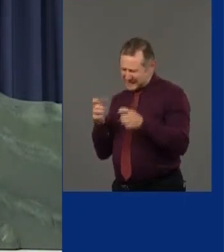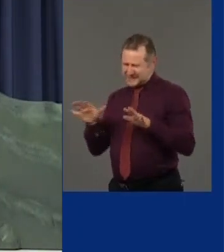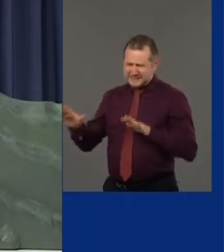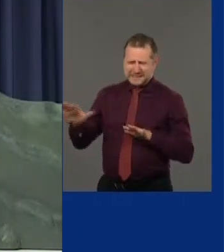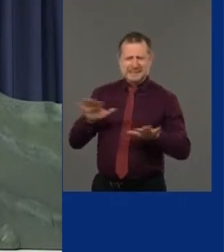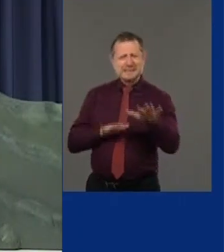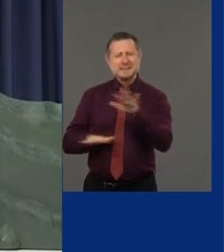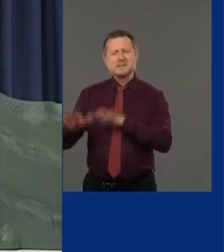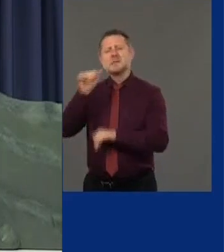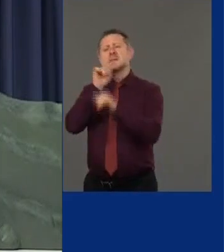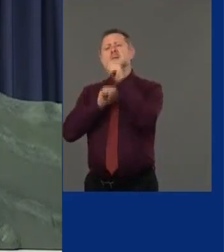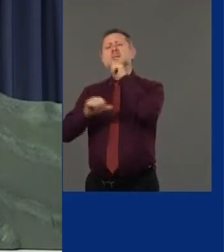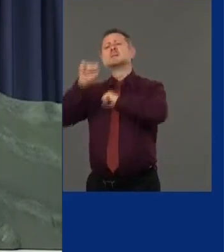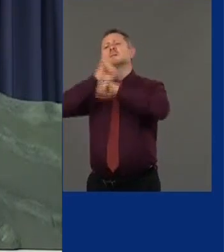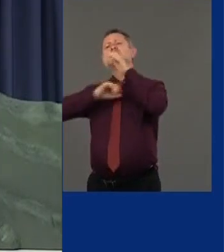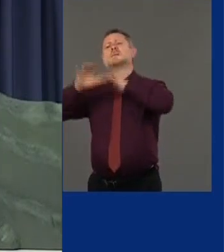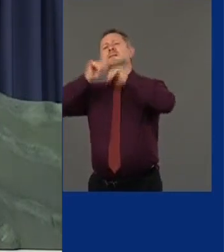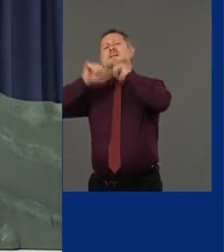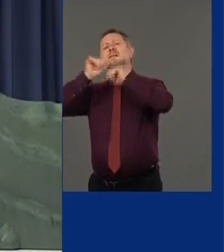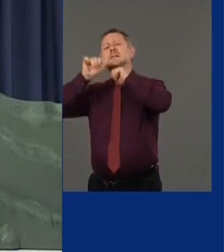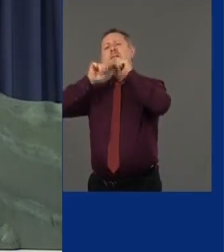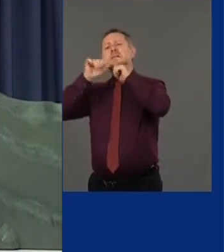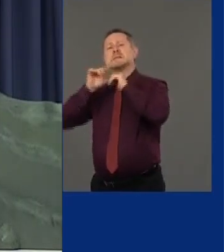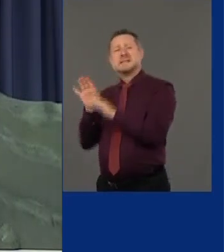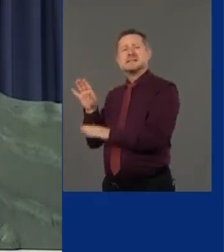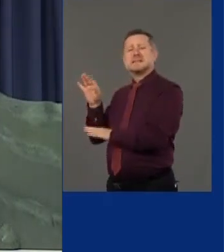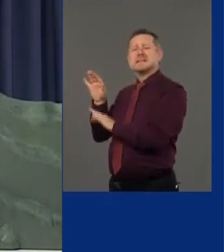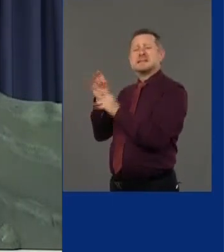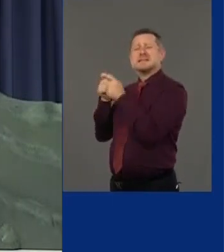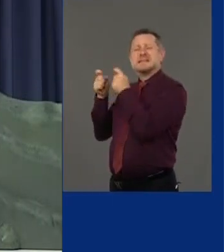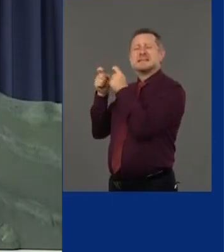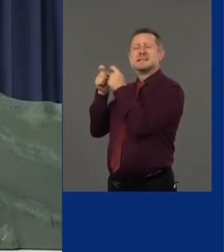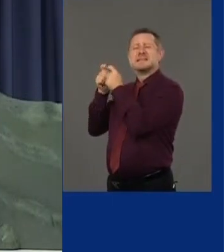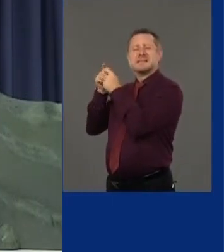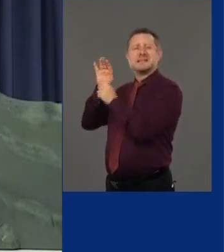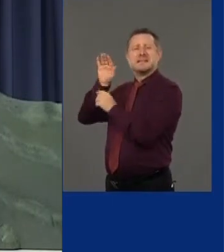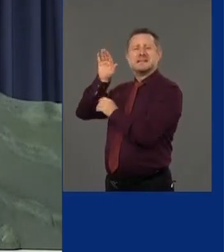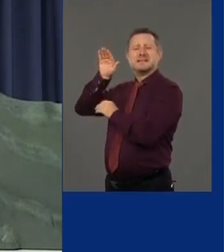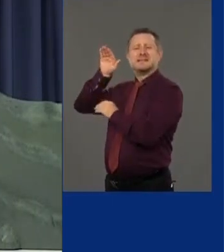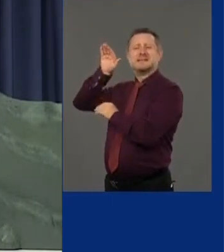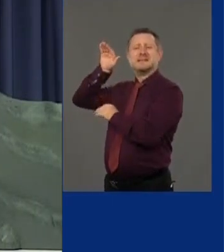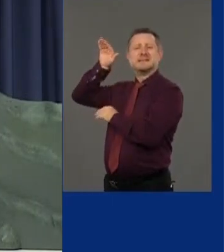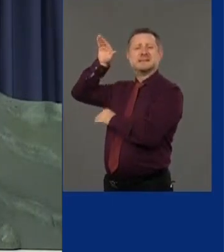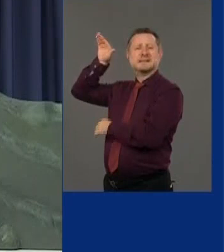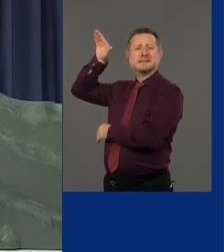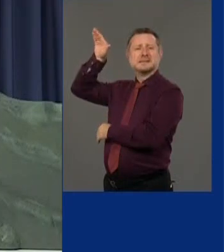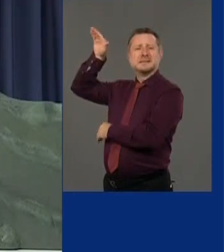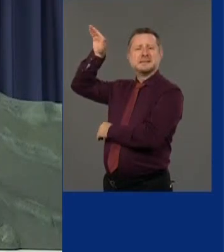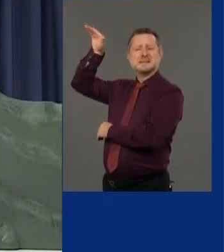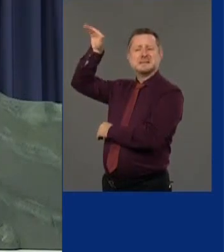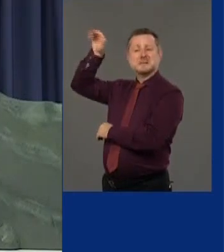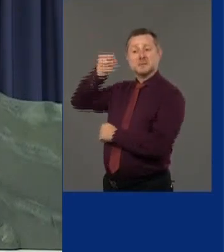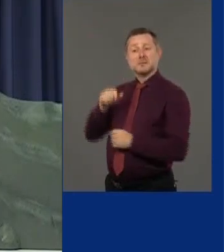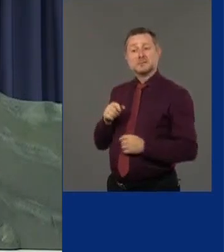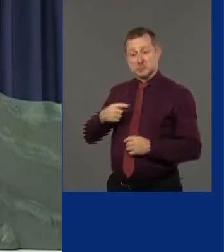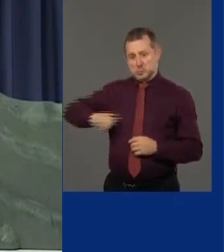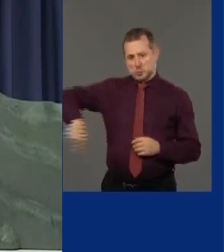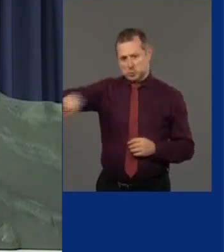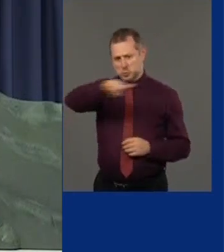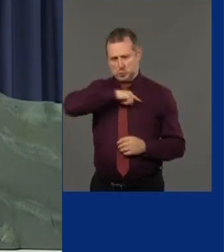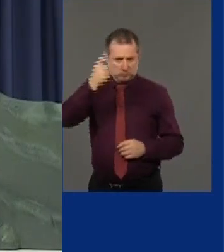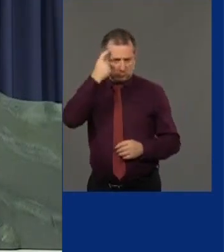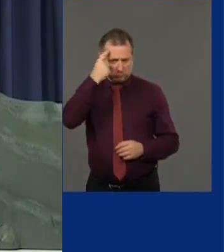price, and we dealt with that spike, and we climbed right up the mountain. We got smart.